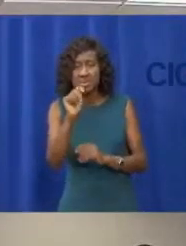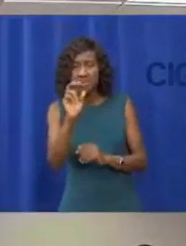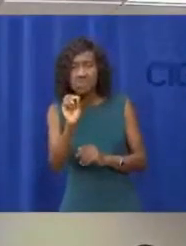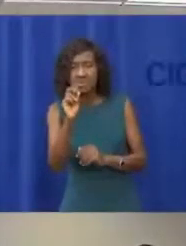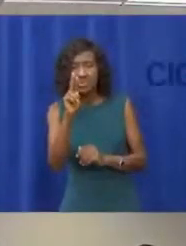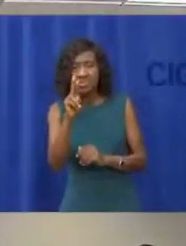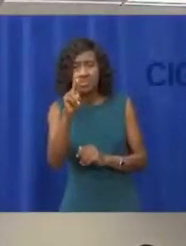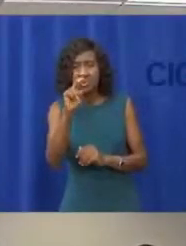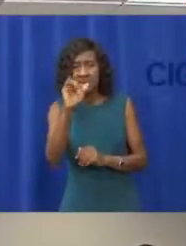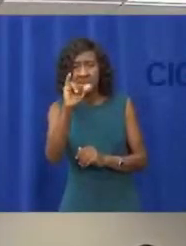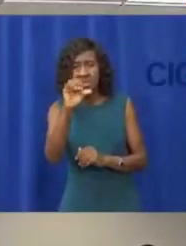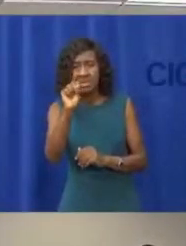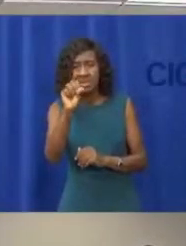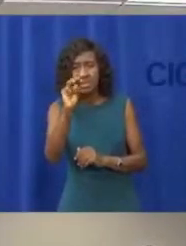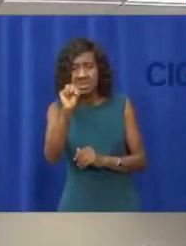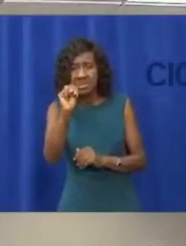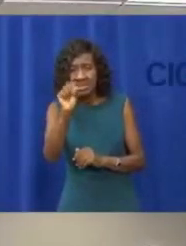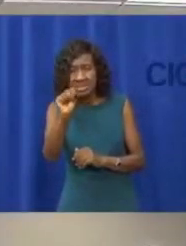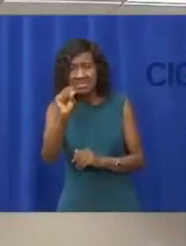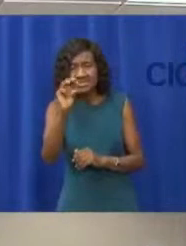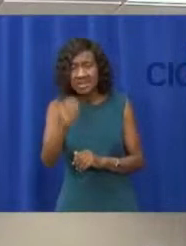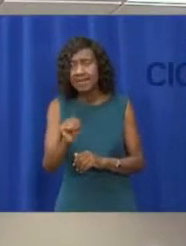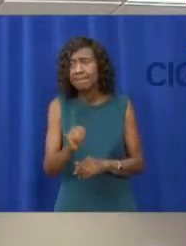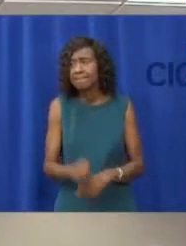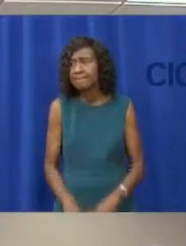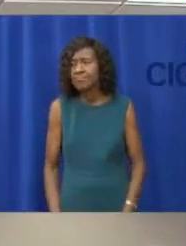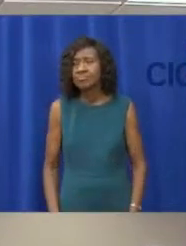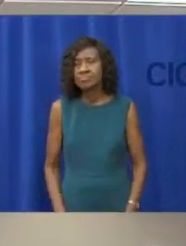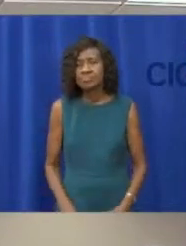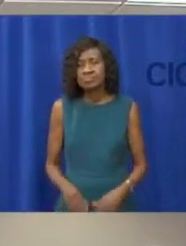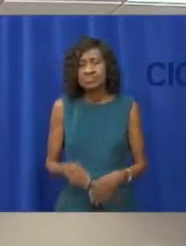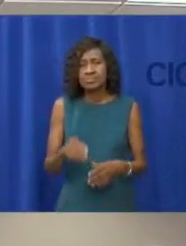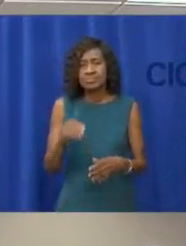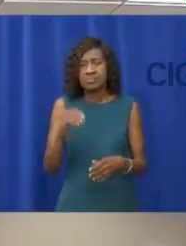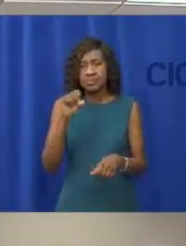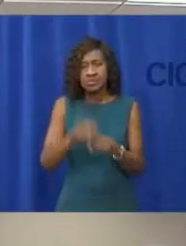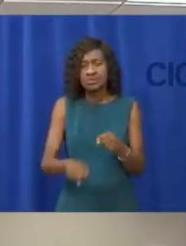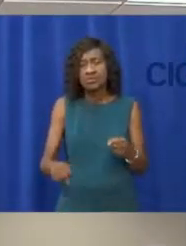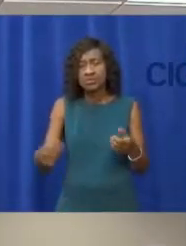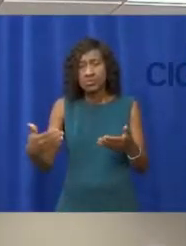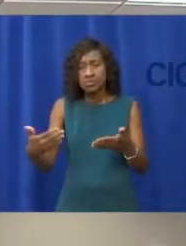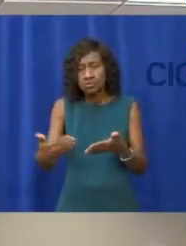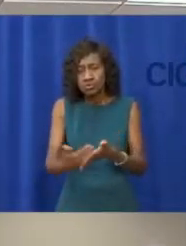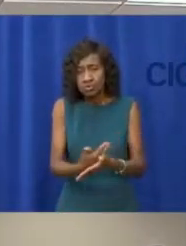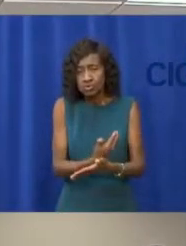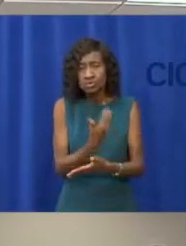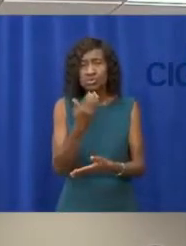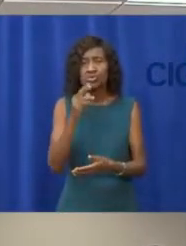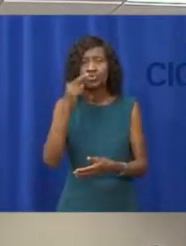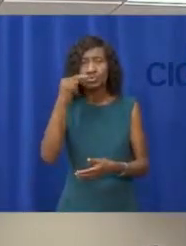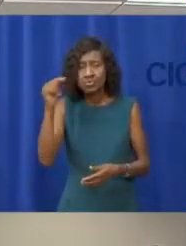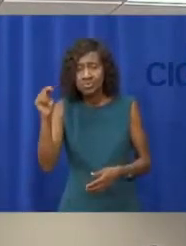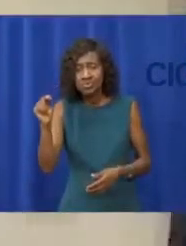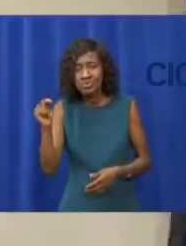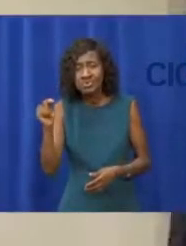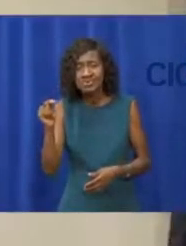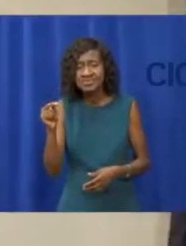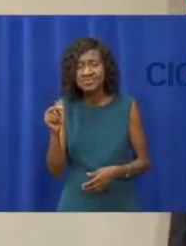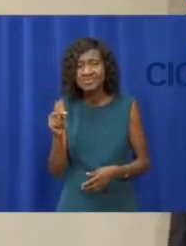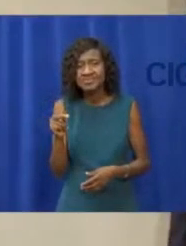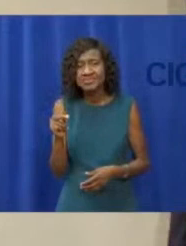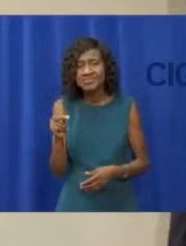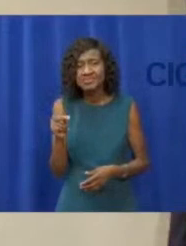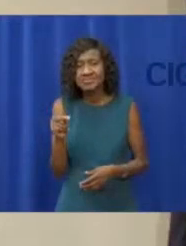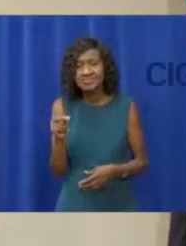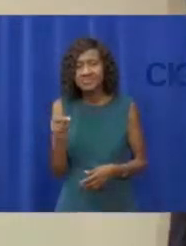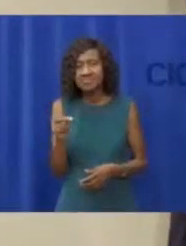Reshma, if I could just add some breaking news, as I think you say in your business. So since I came down here, we've been